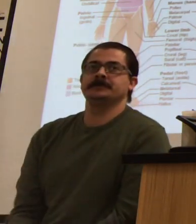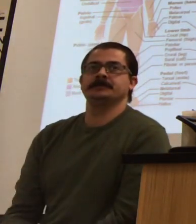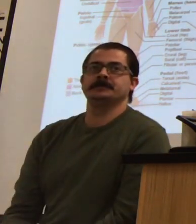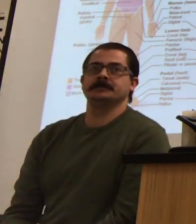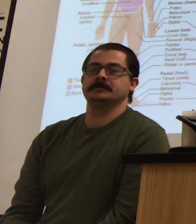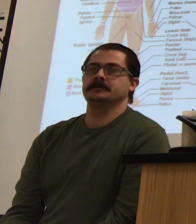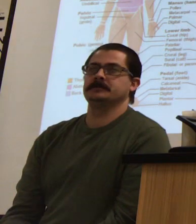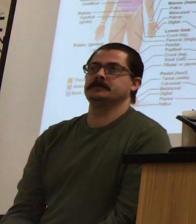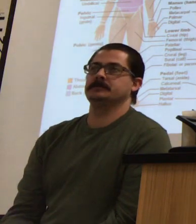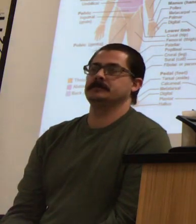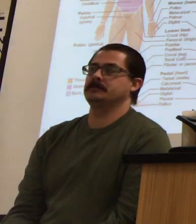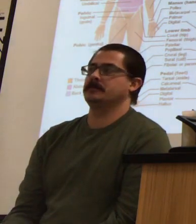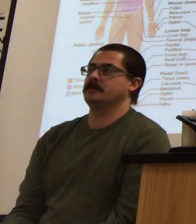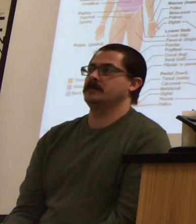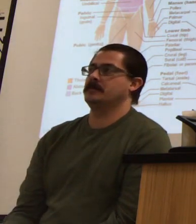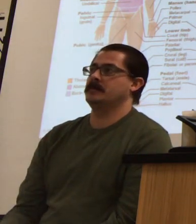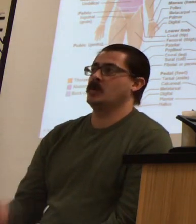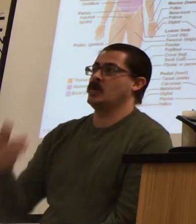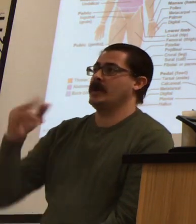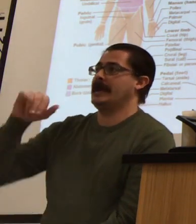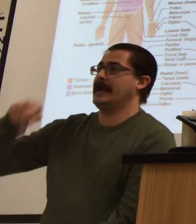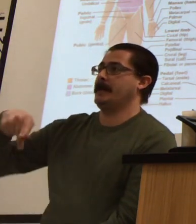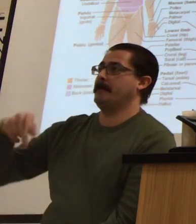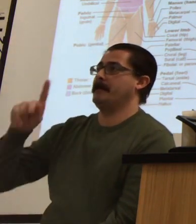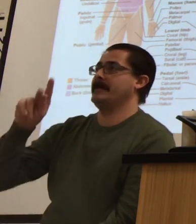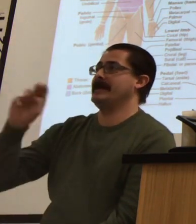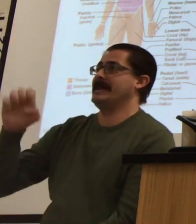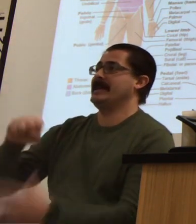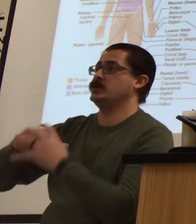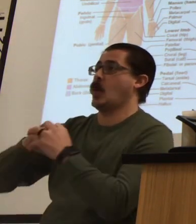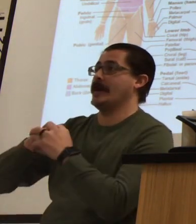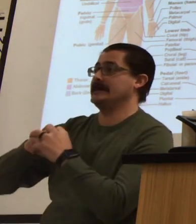hip and knee joints.